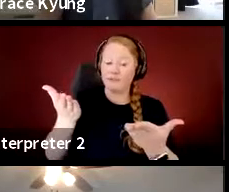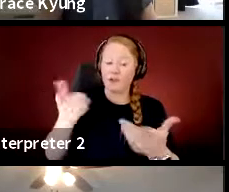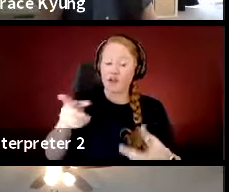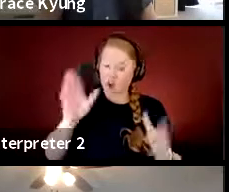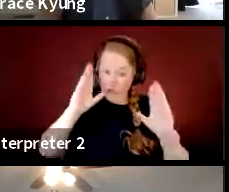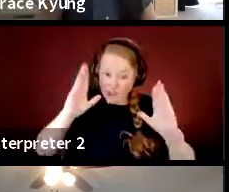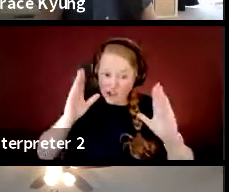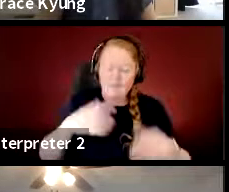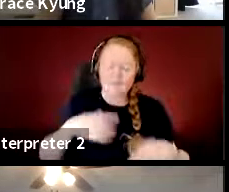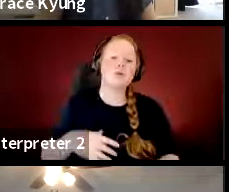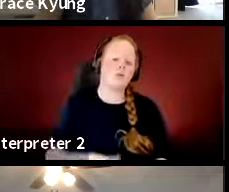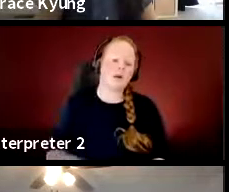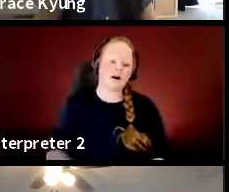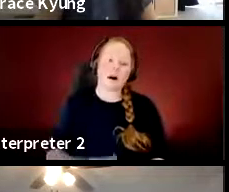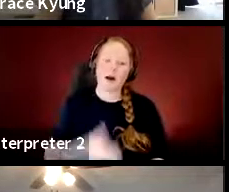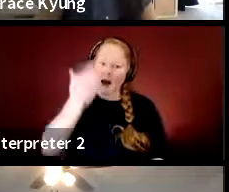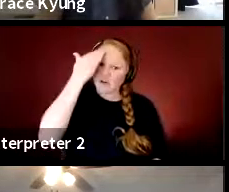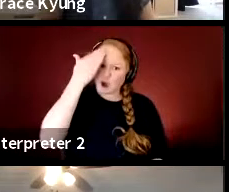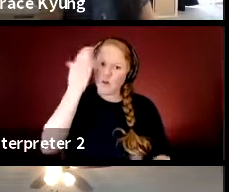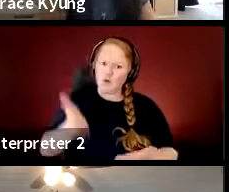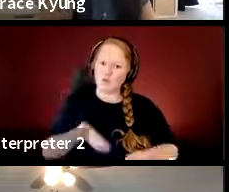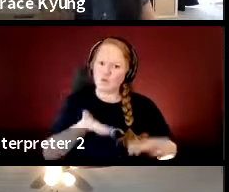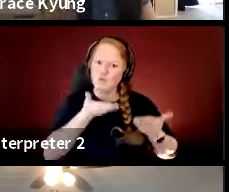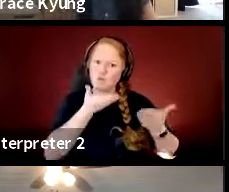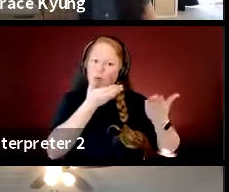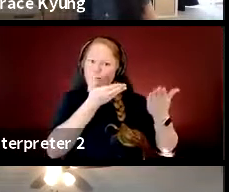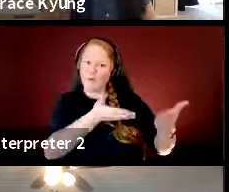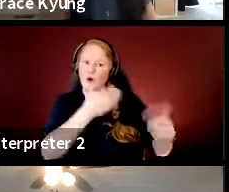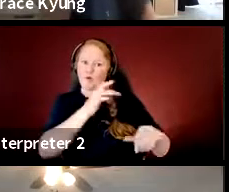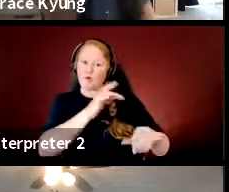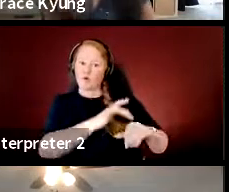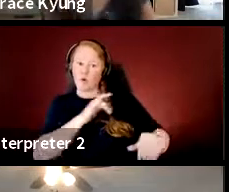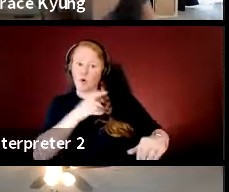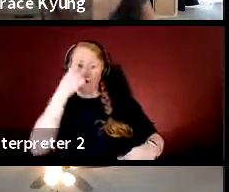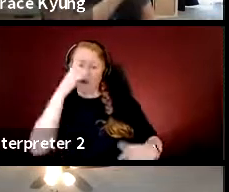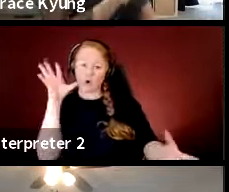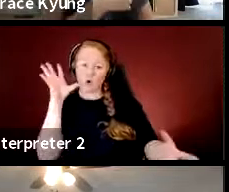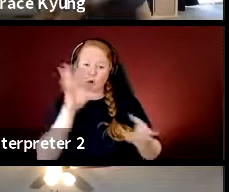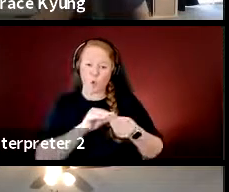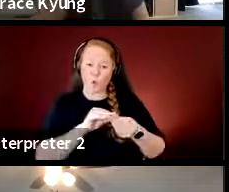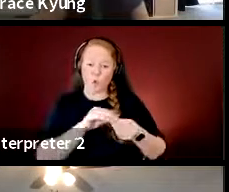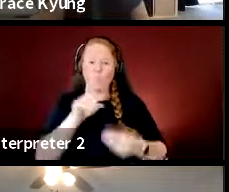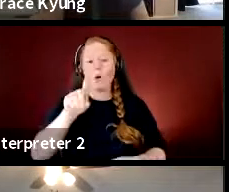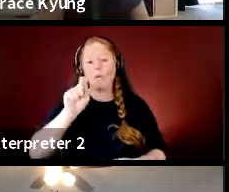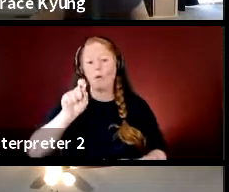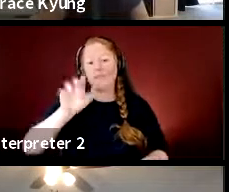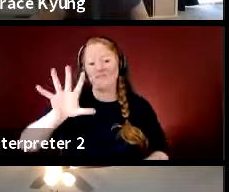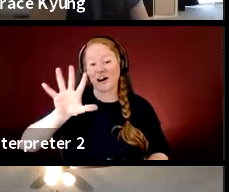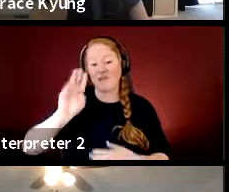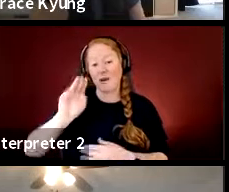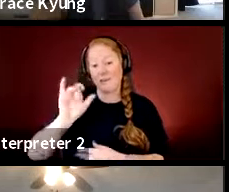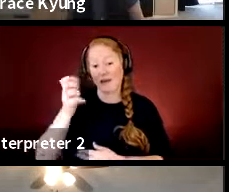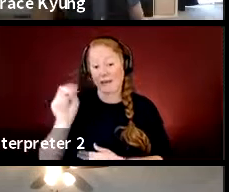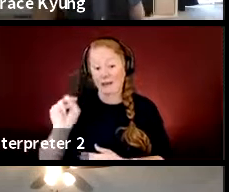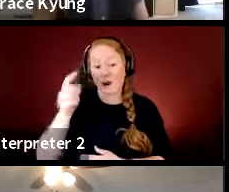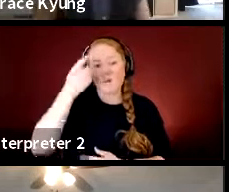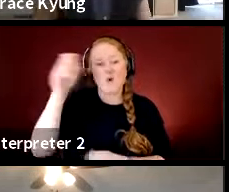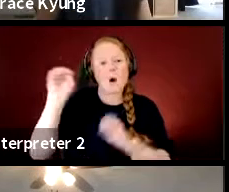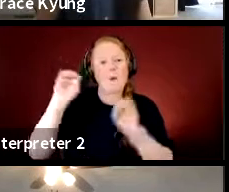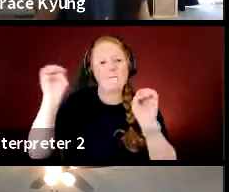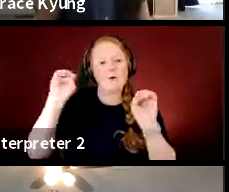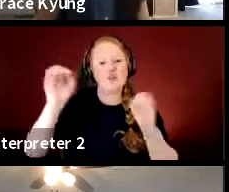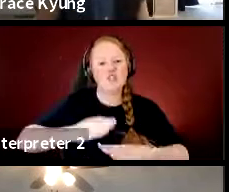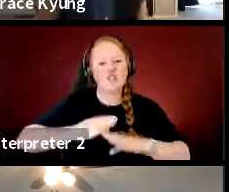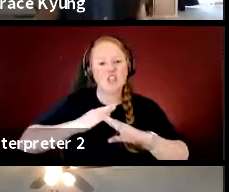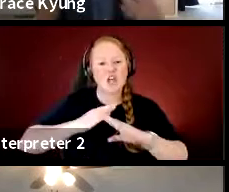that I know that it was proposed earlier for a total amount of 1.5 million for emergency shelter, as